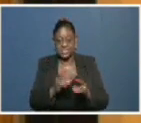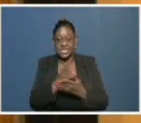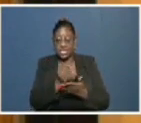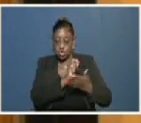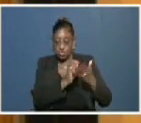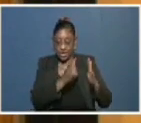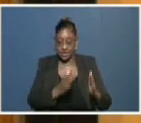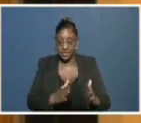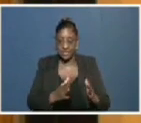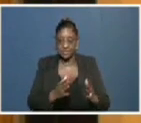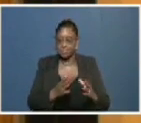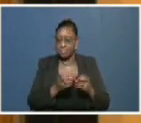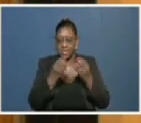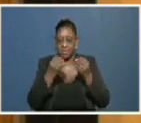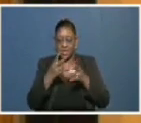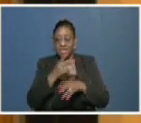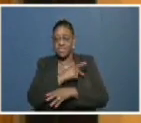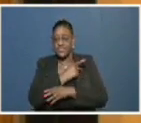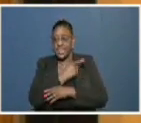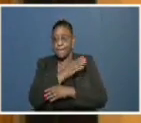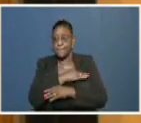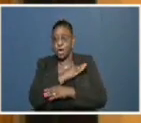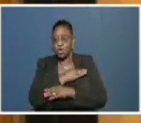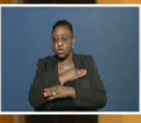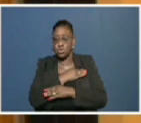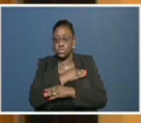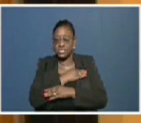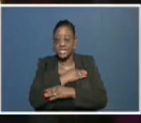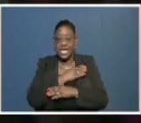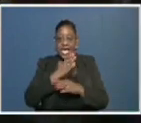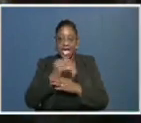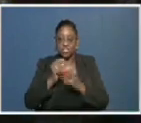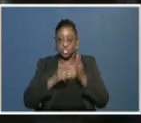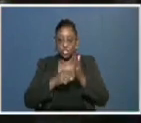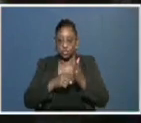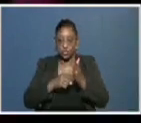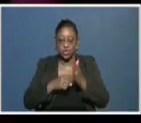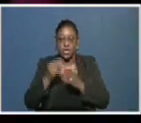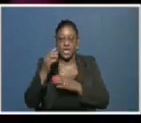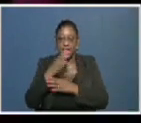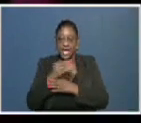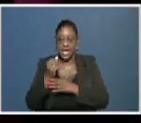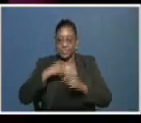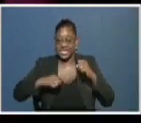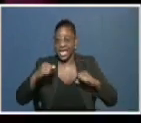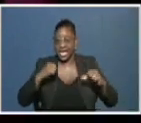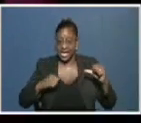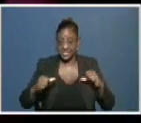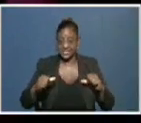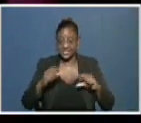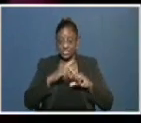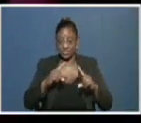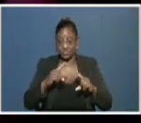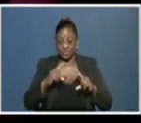playwright. Among many other titles, Philip Burrows has made his mark in Bahamian theater, being active in the arts and 100 productions,